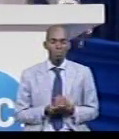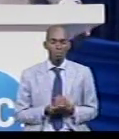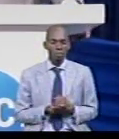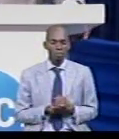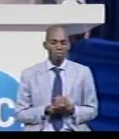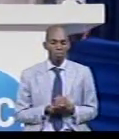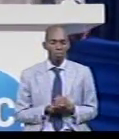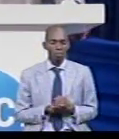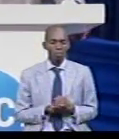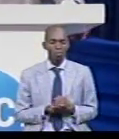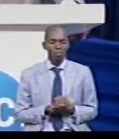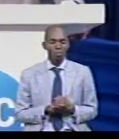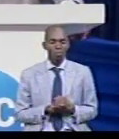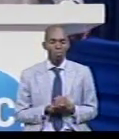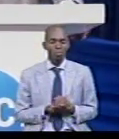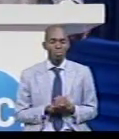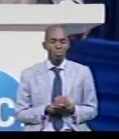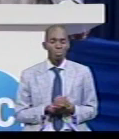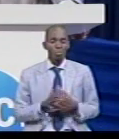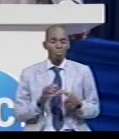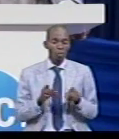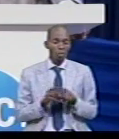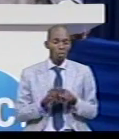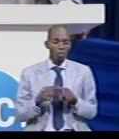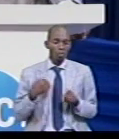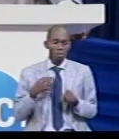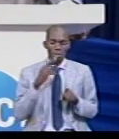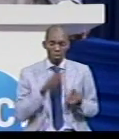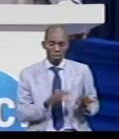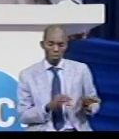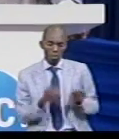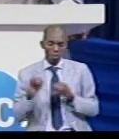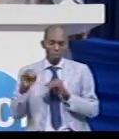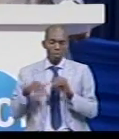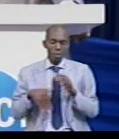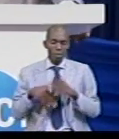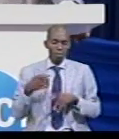name. Even as you are leaving your presence this night,